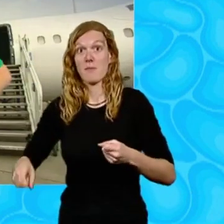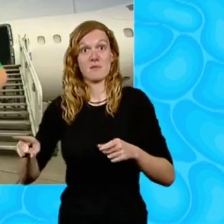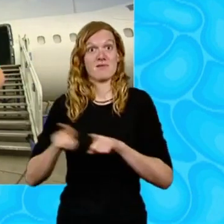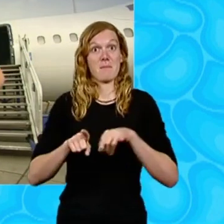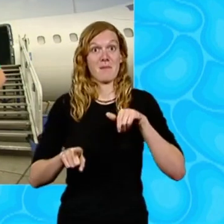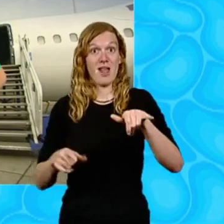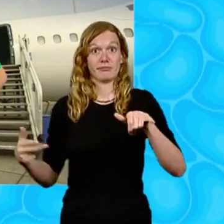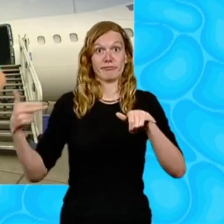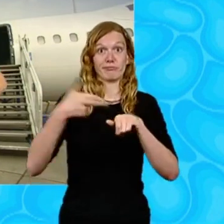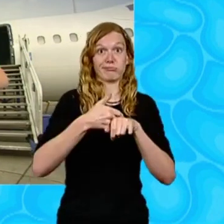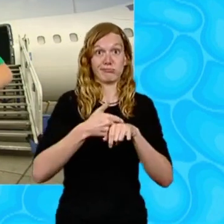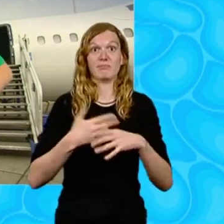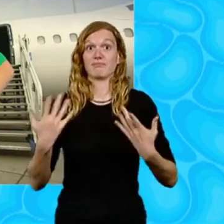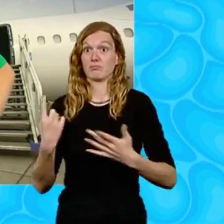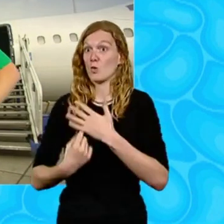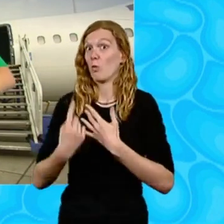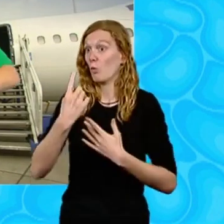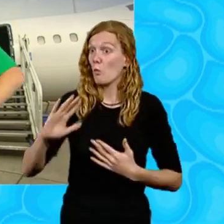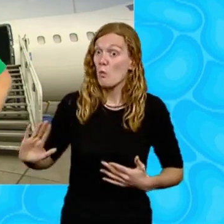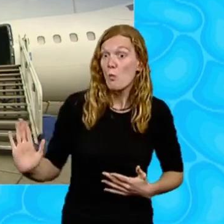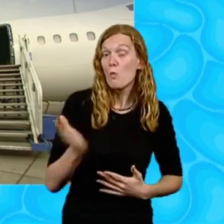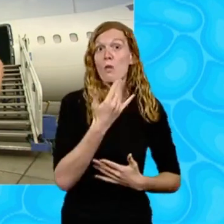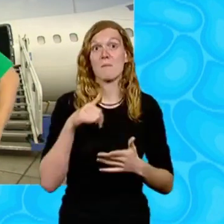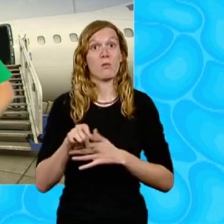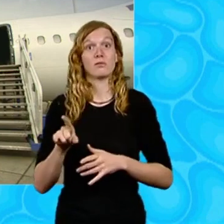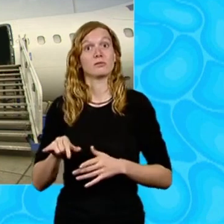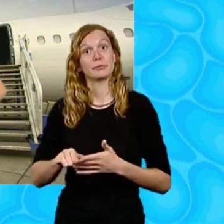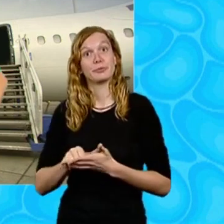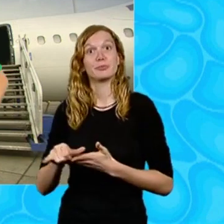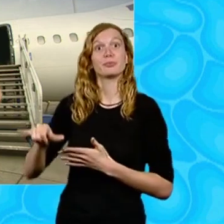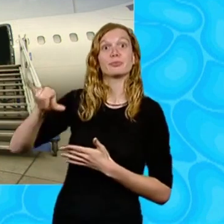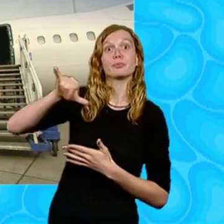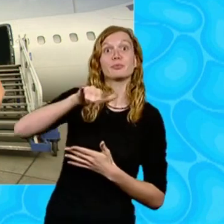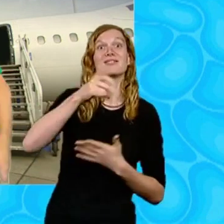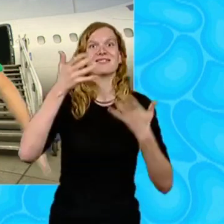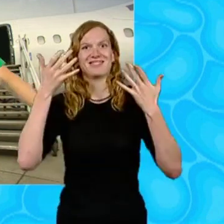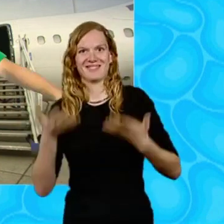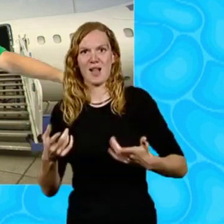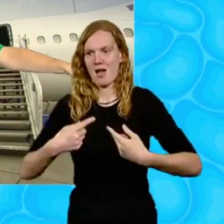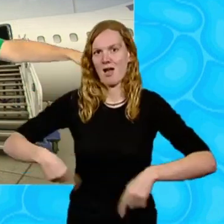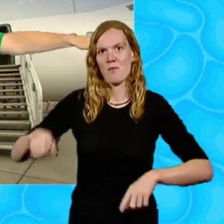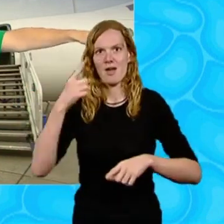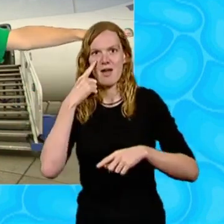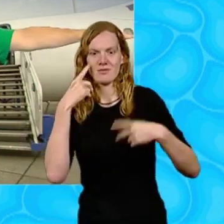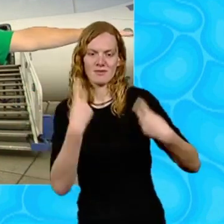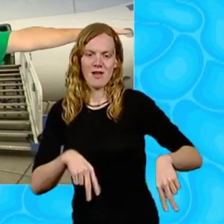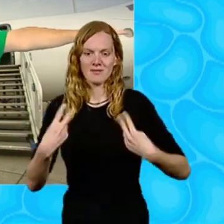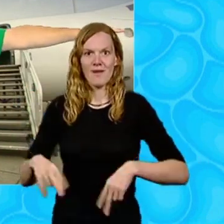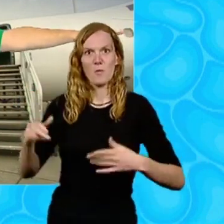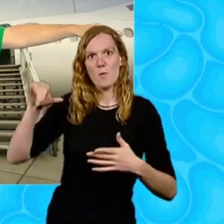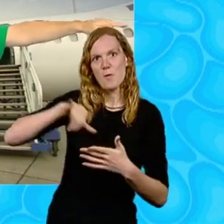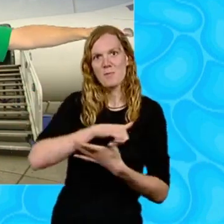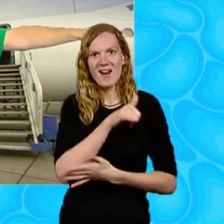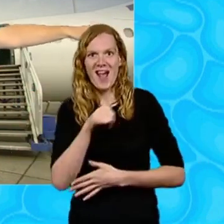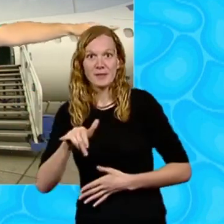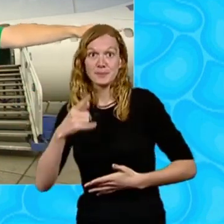But one thing all planes do is fly, so let's make flying our first move. We can put up our arms as if they're the